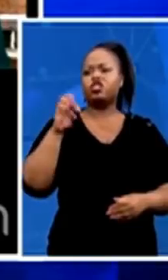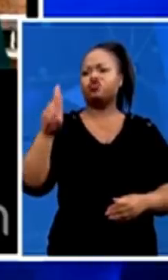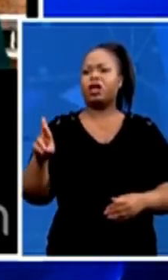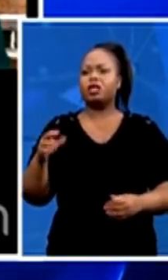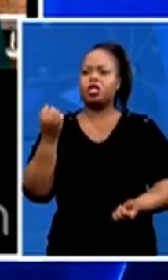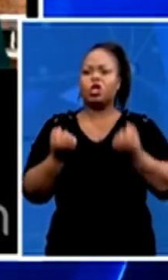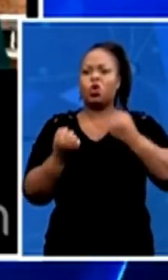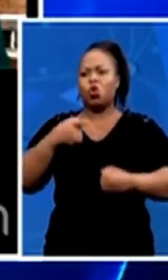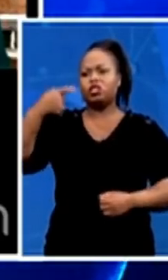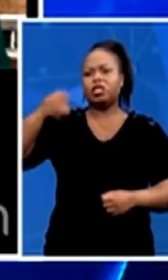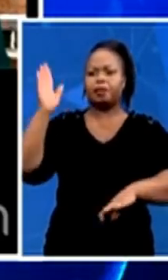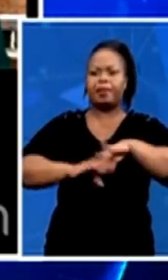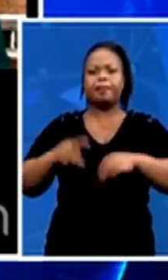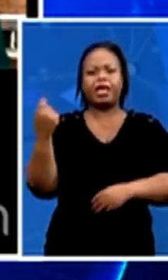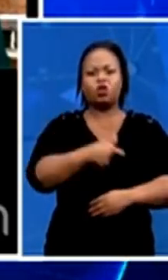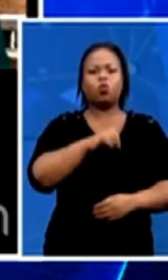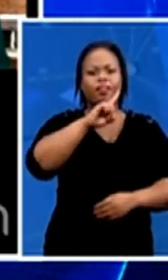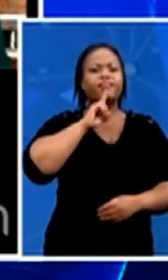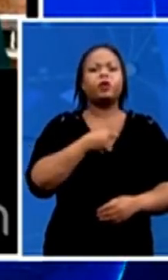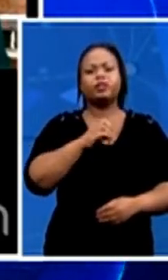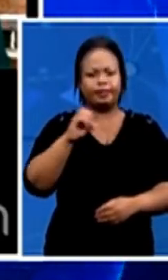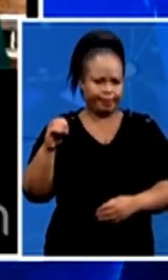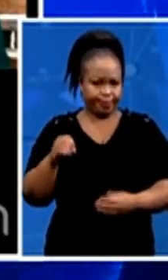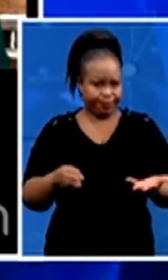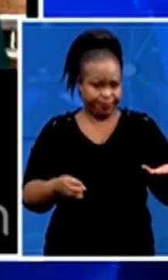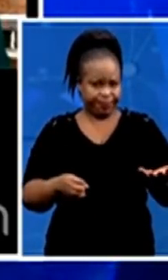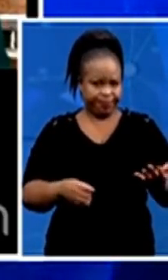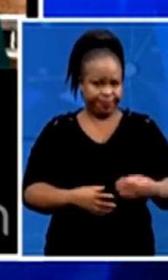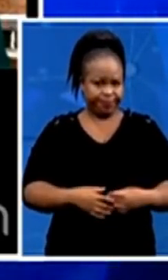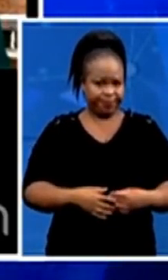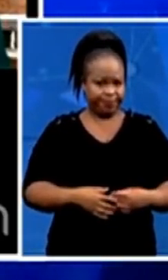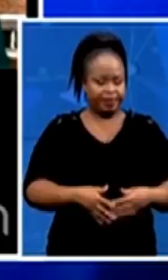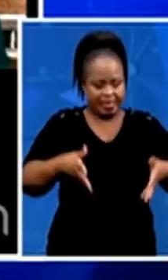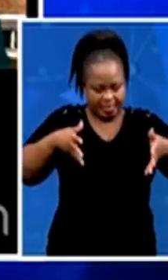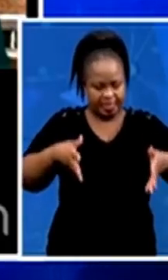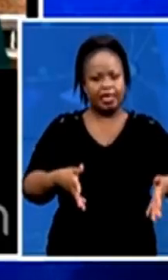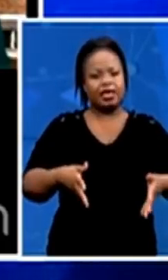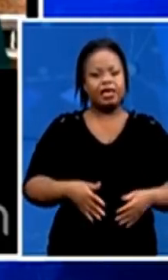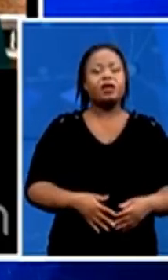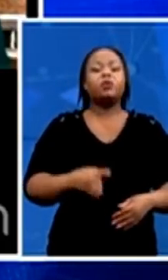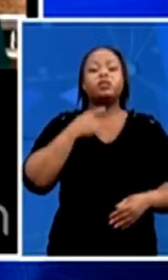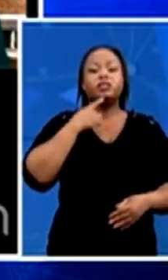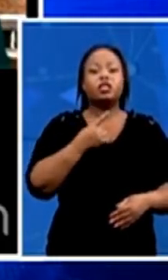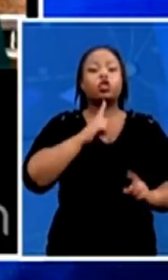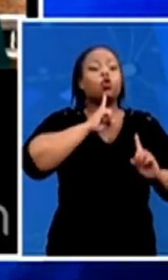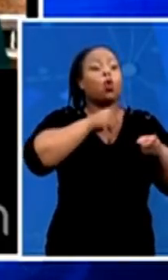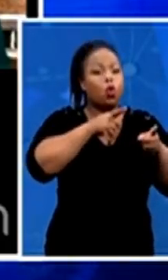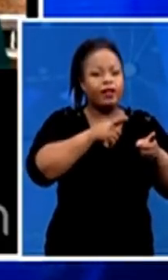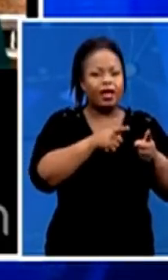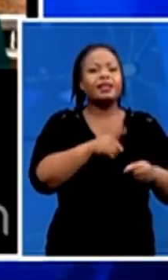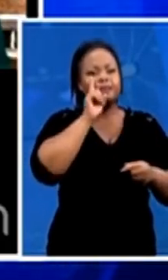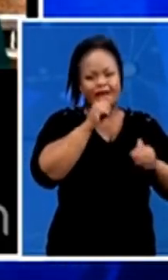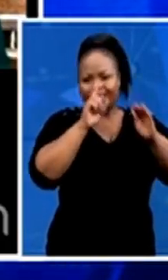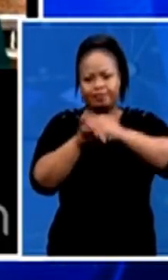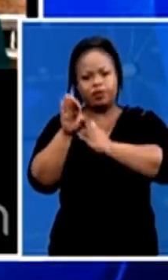an order of 1,000. Here, what was sought was an order to hold him in contempt. And this court did